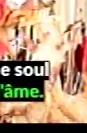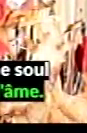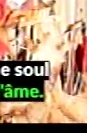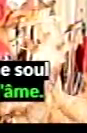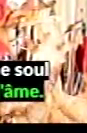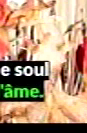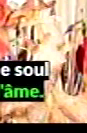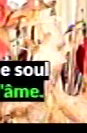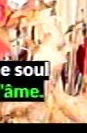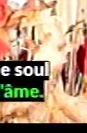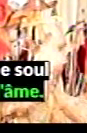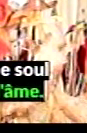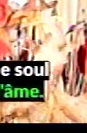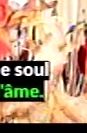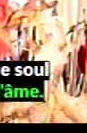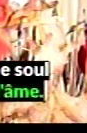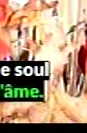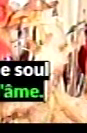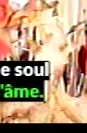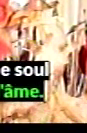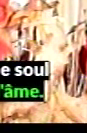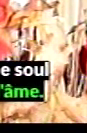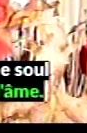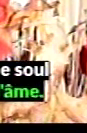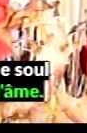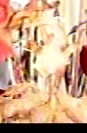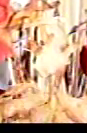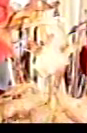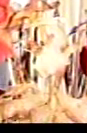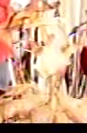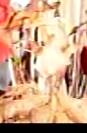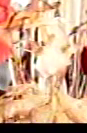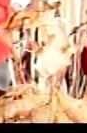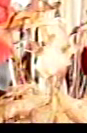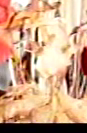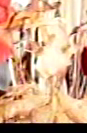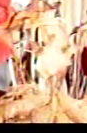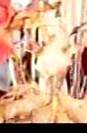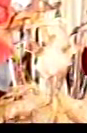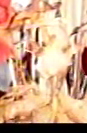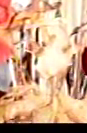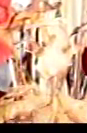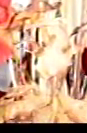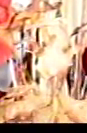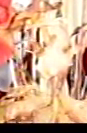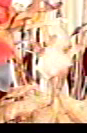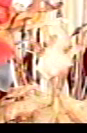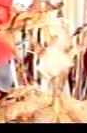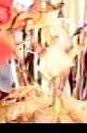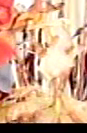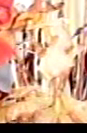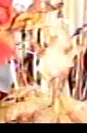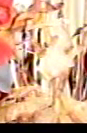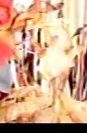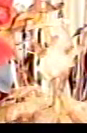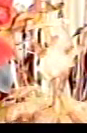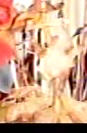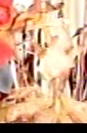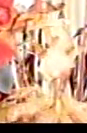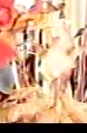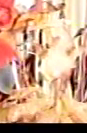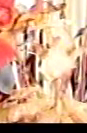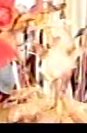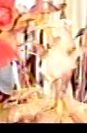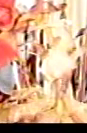The Lord is perfect, converting the soul. The testimony of the Lord is